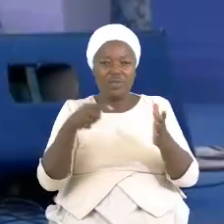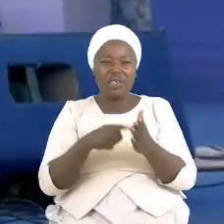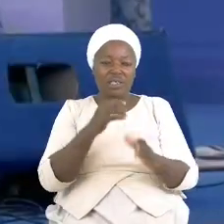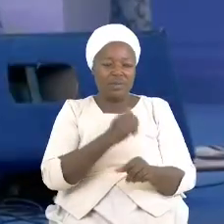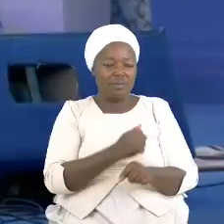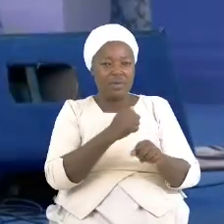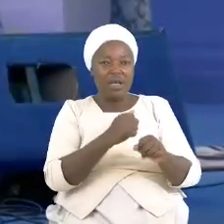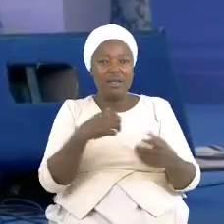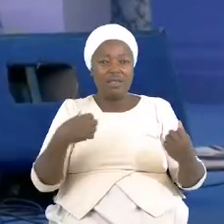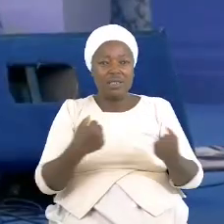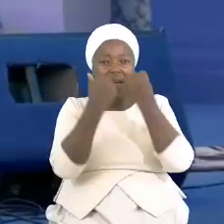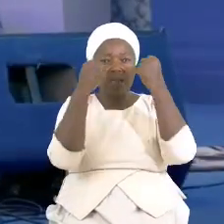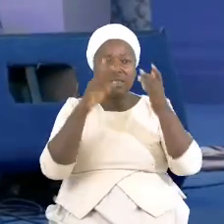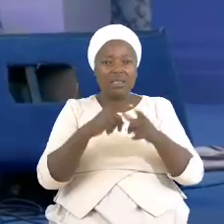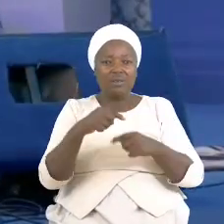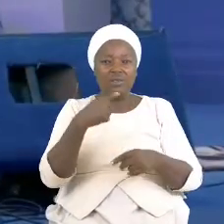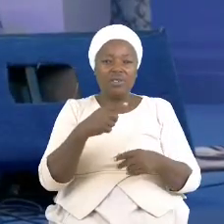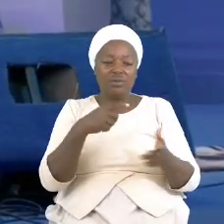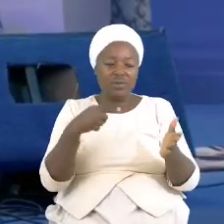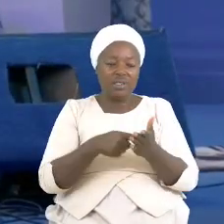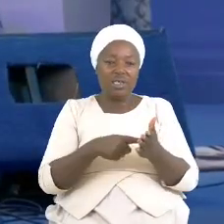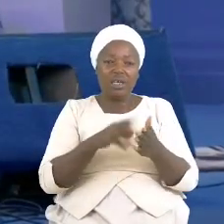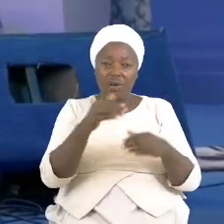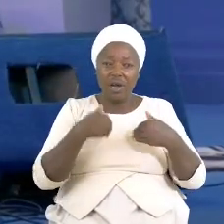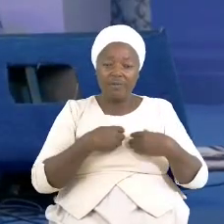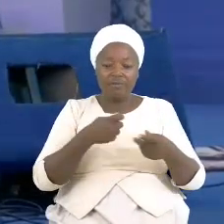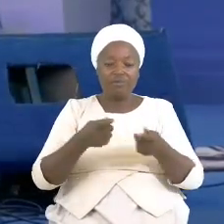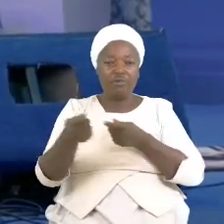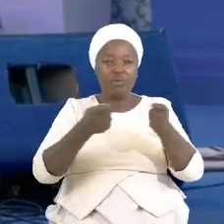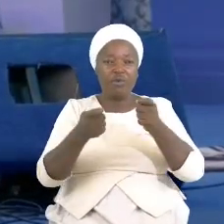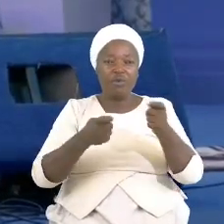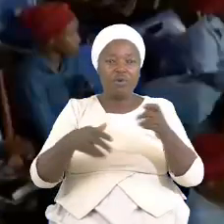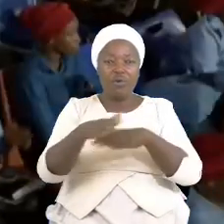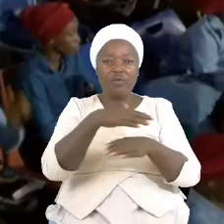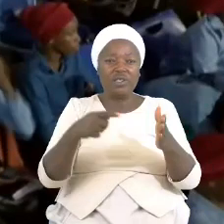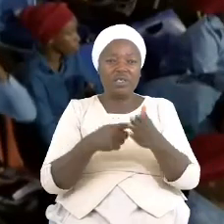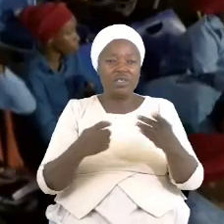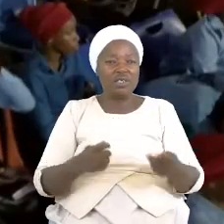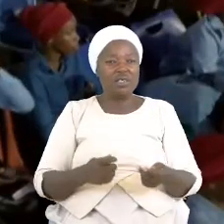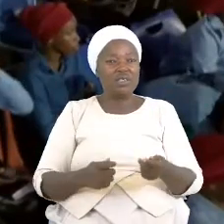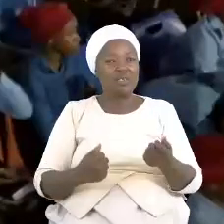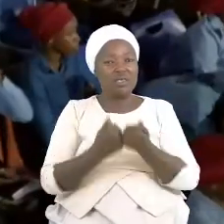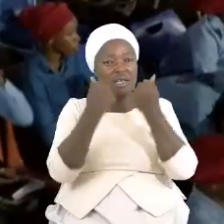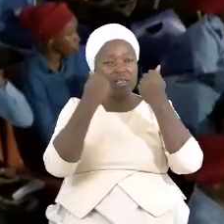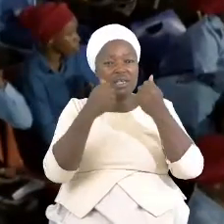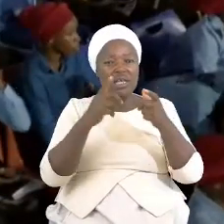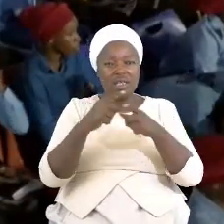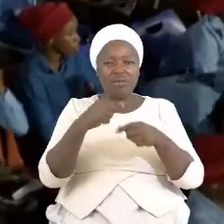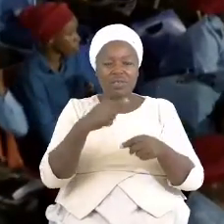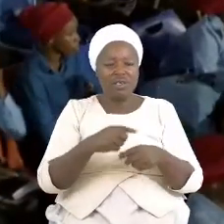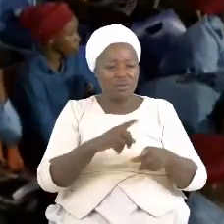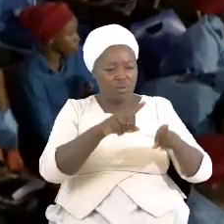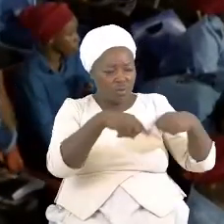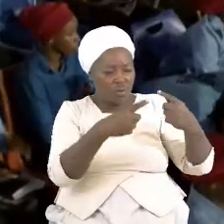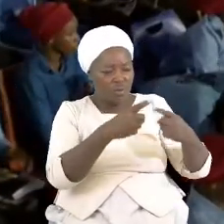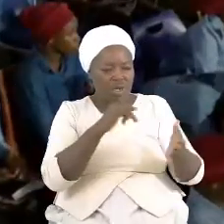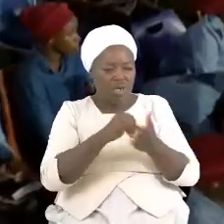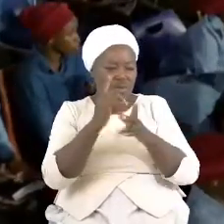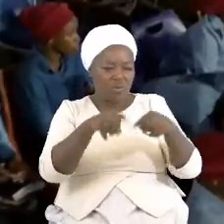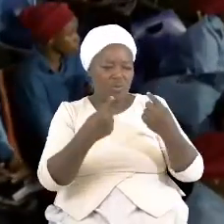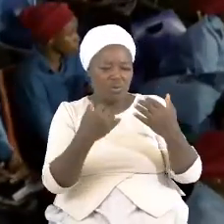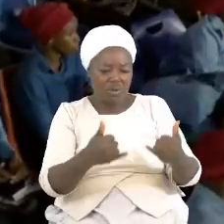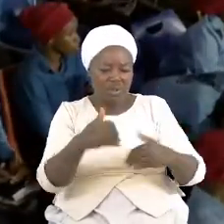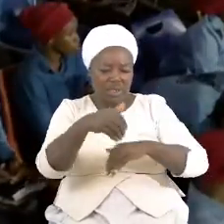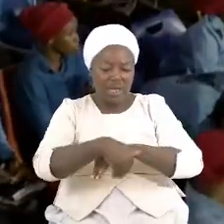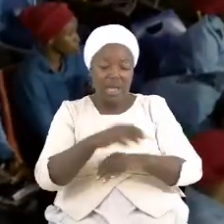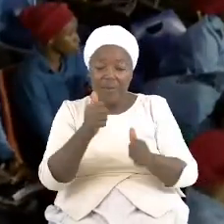mountain, and you say, "Go," it will go tonight. everything that attaches itself